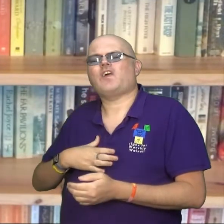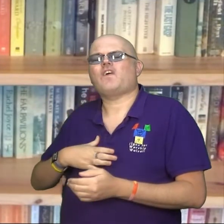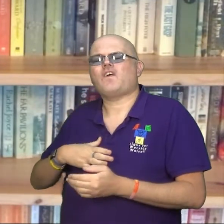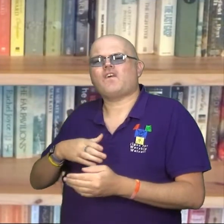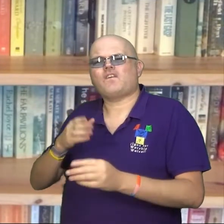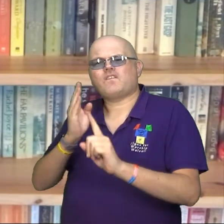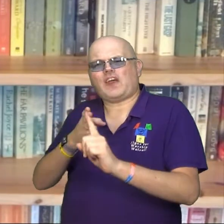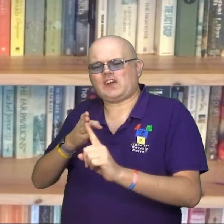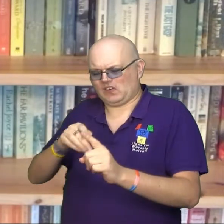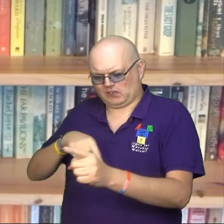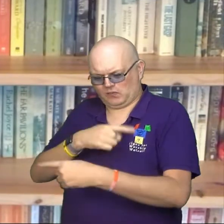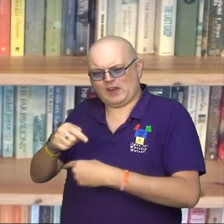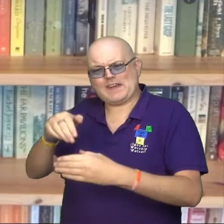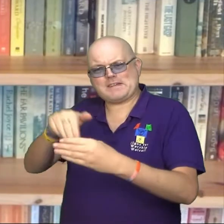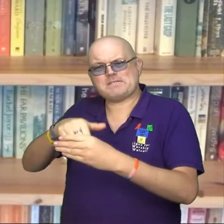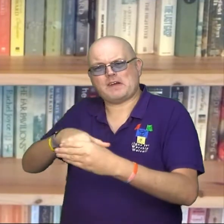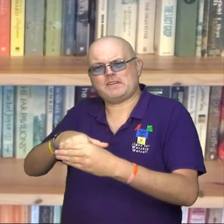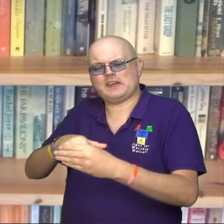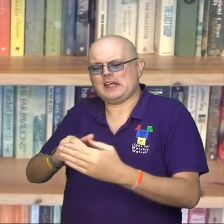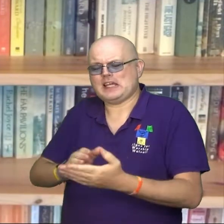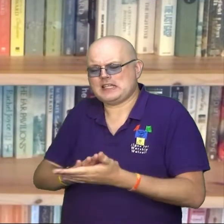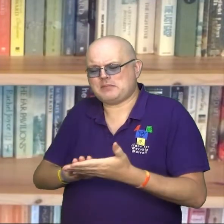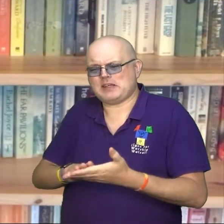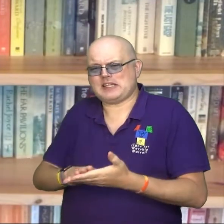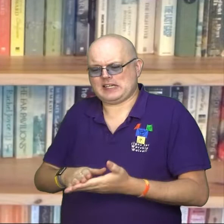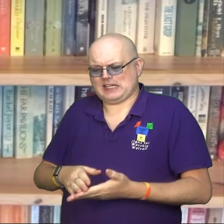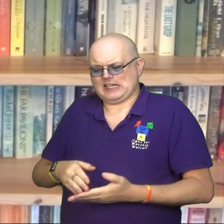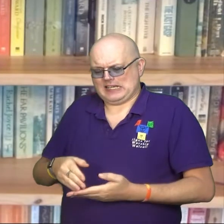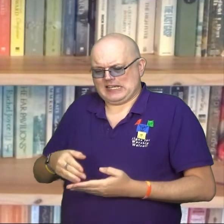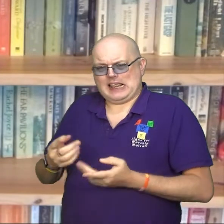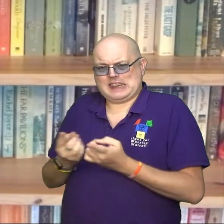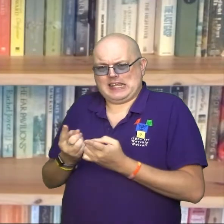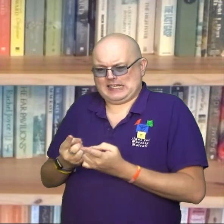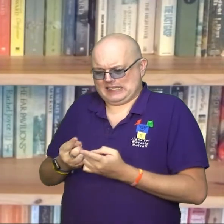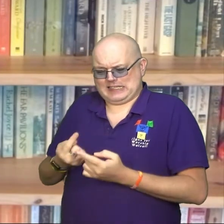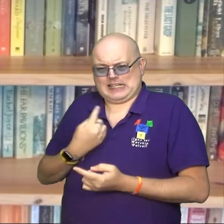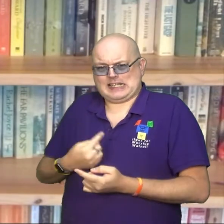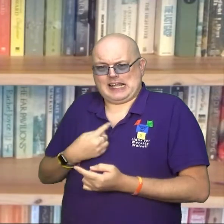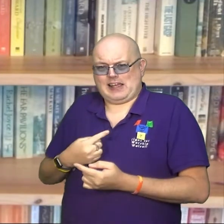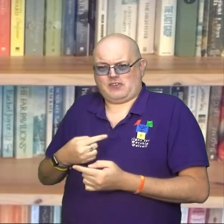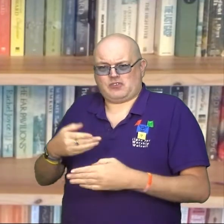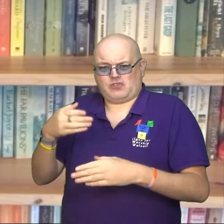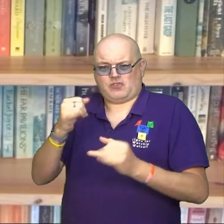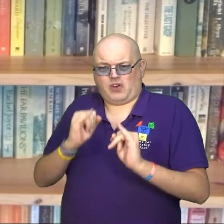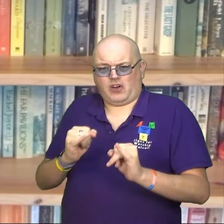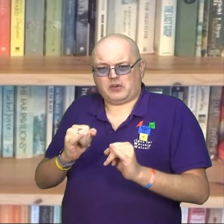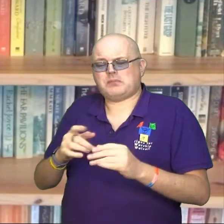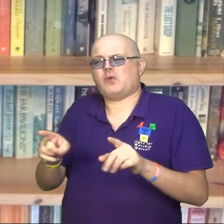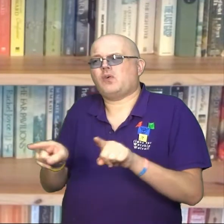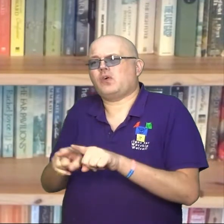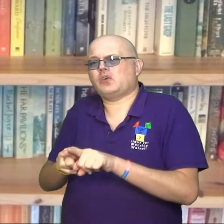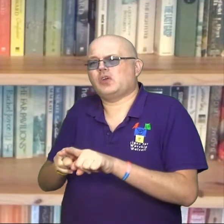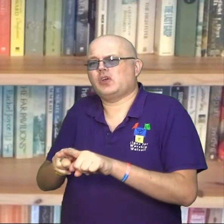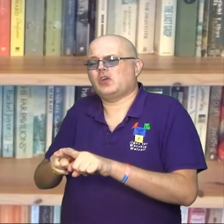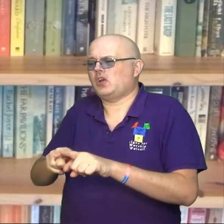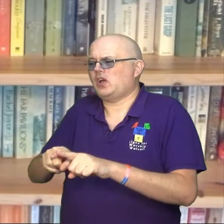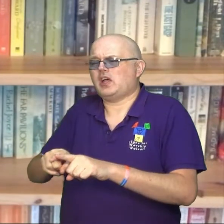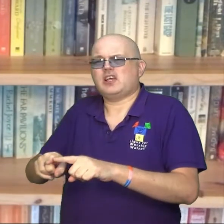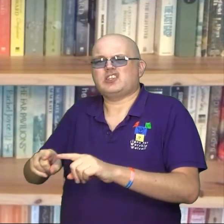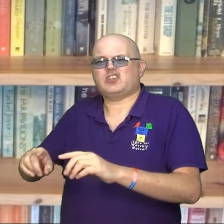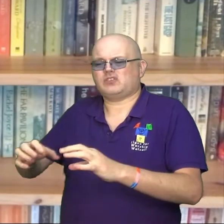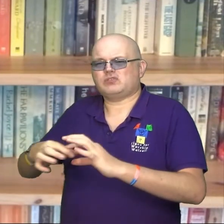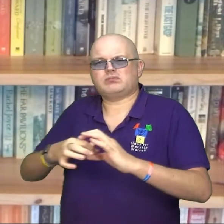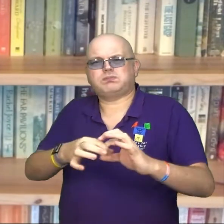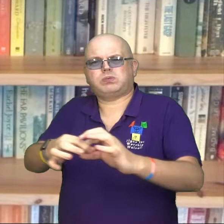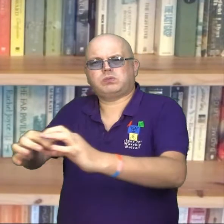need to recognise our part in these things. That's not just about individual things we have done that are wrong, but also